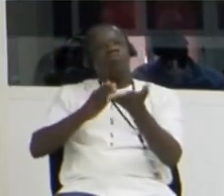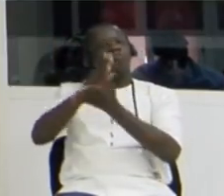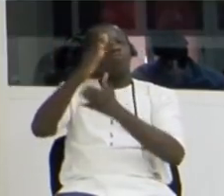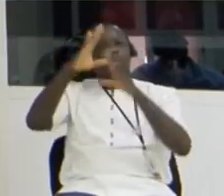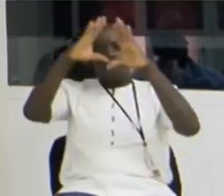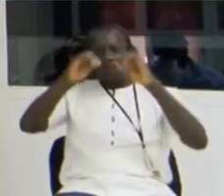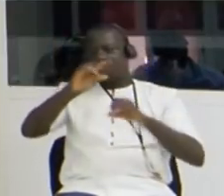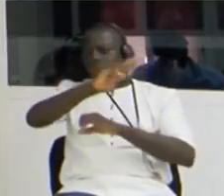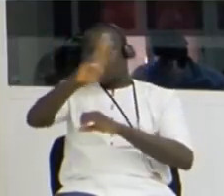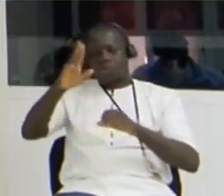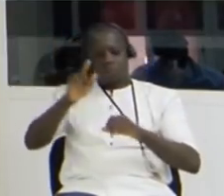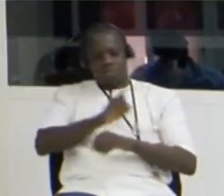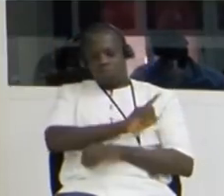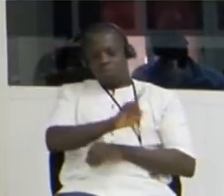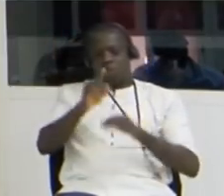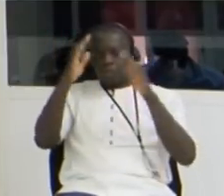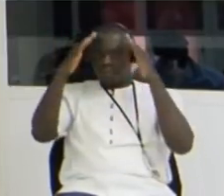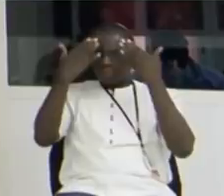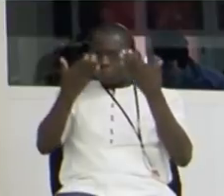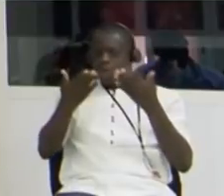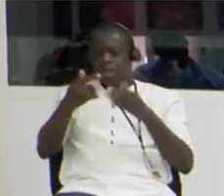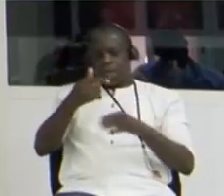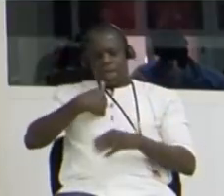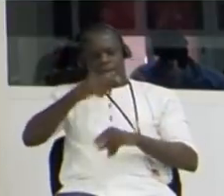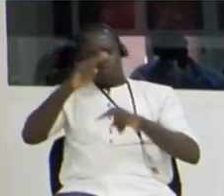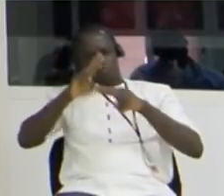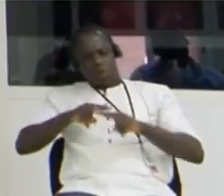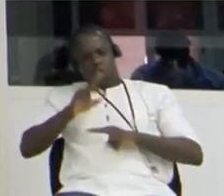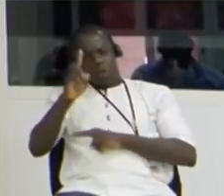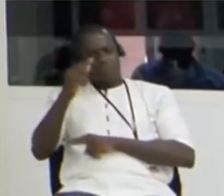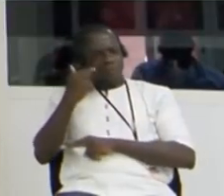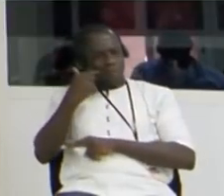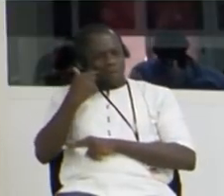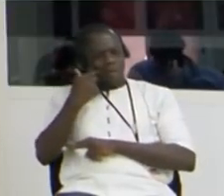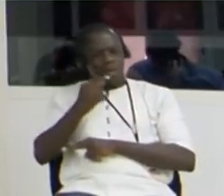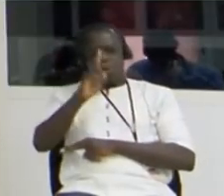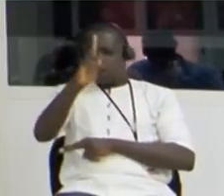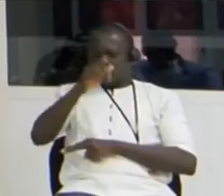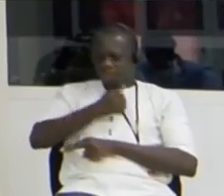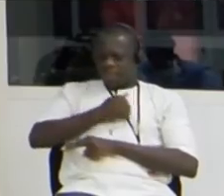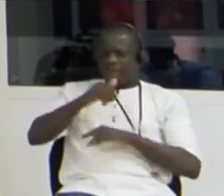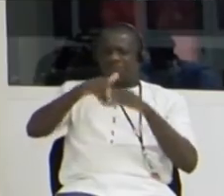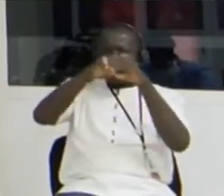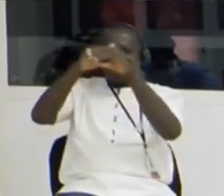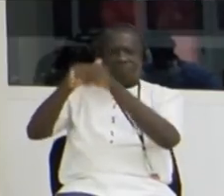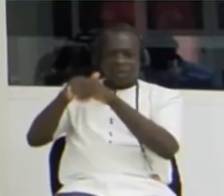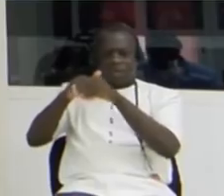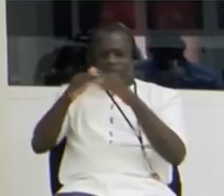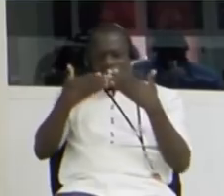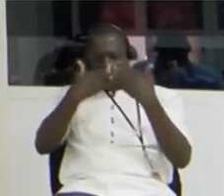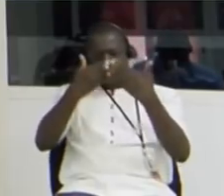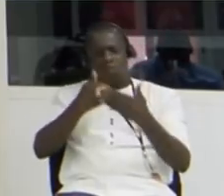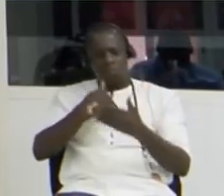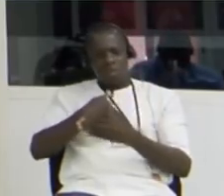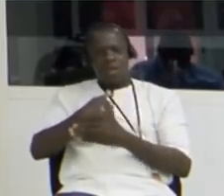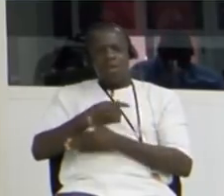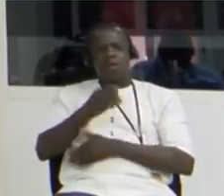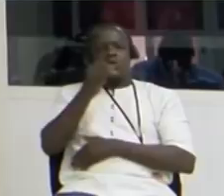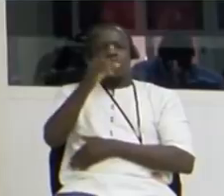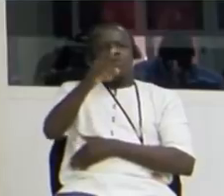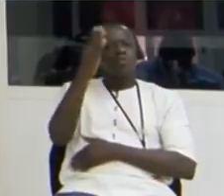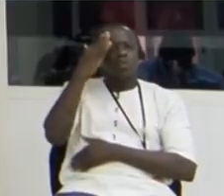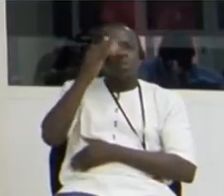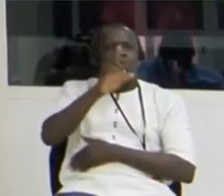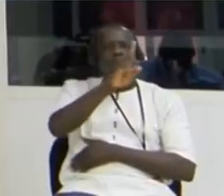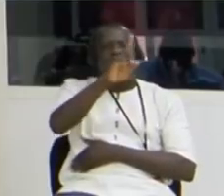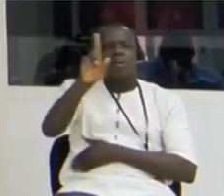So I just sat one day and one of my colleagues told me, do you know that so-and-so is at